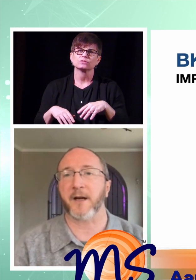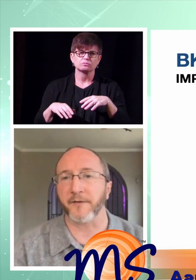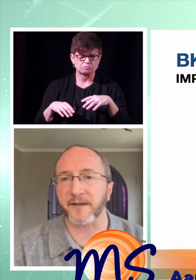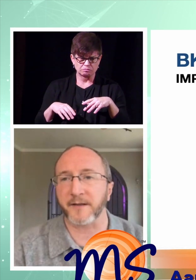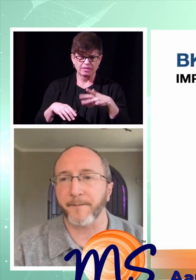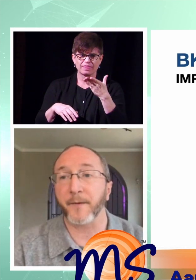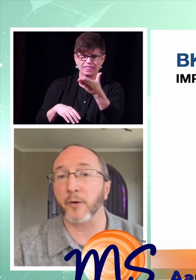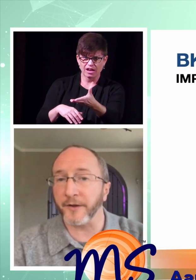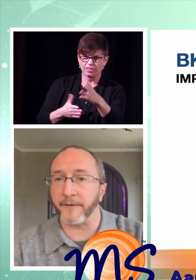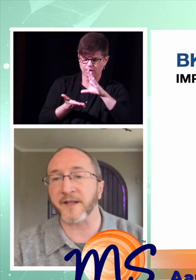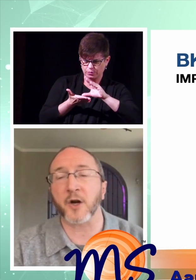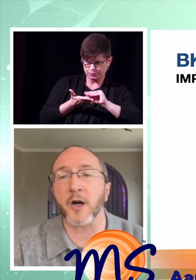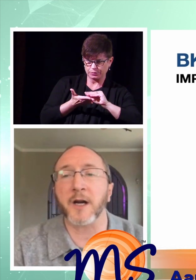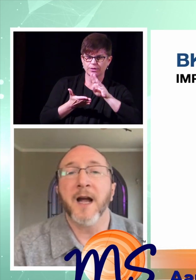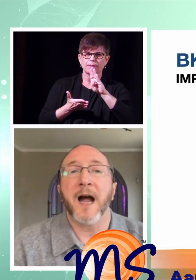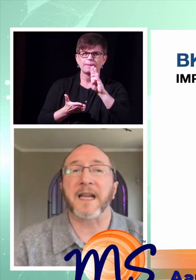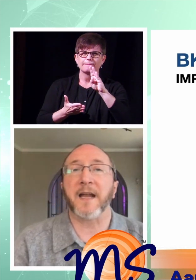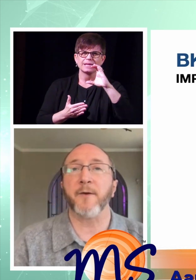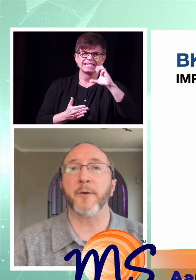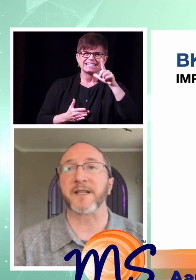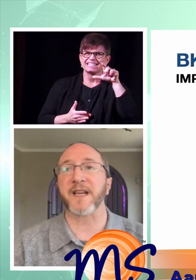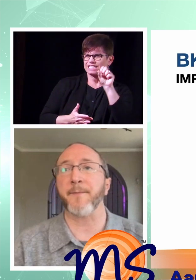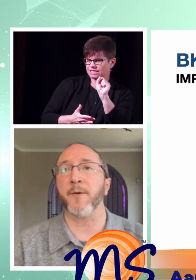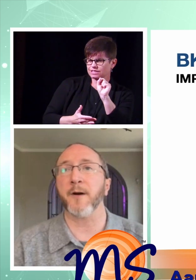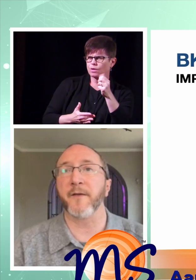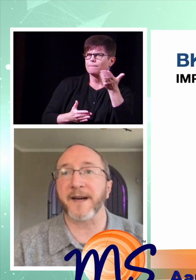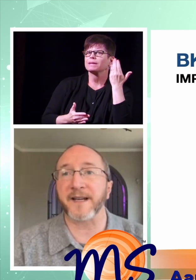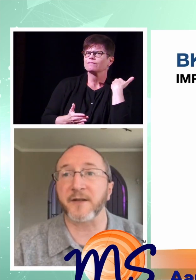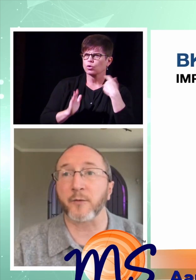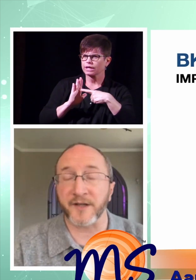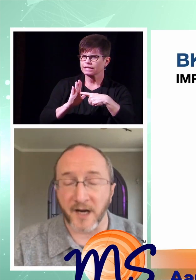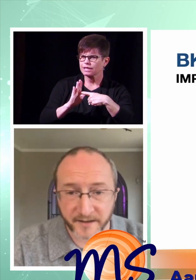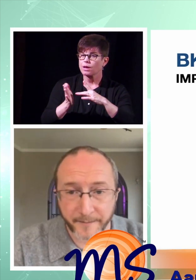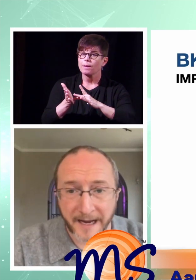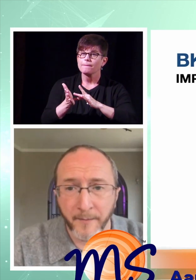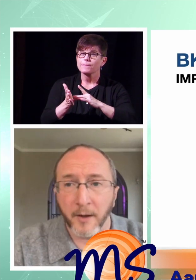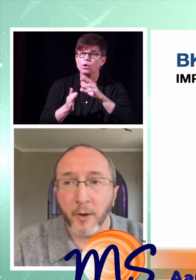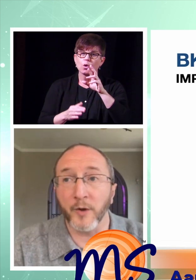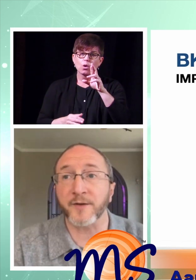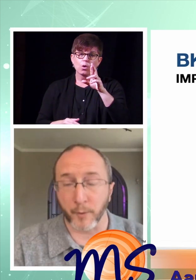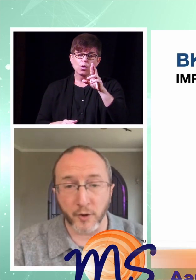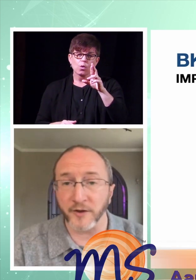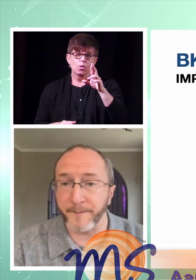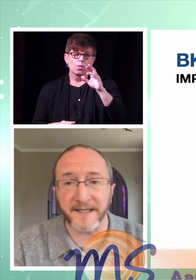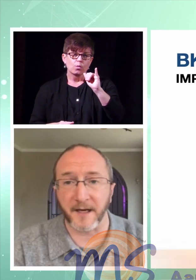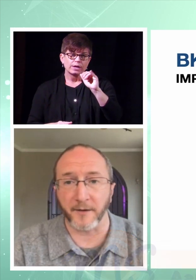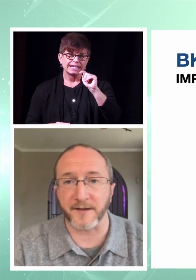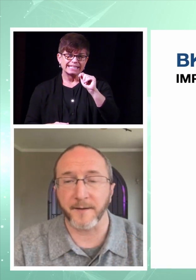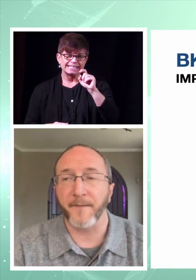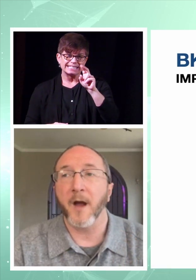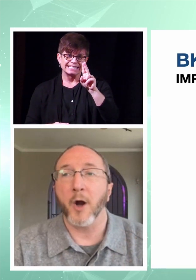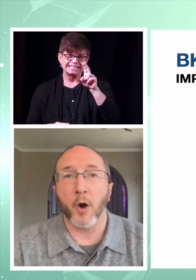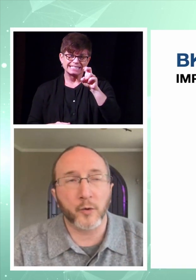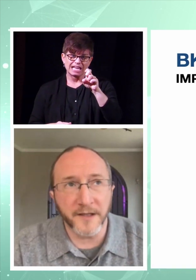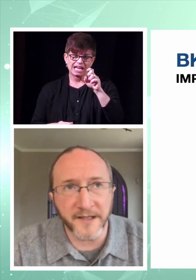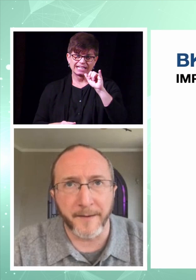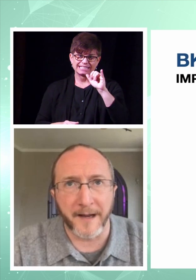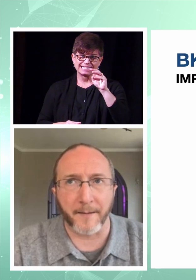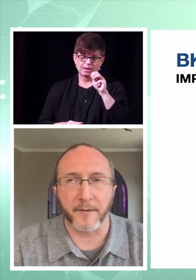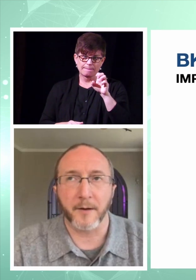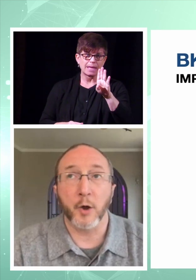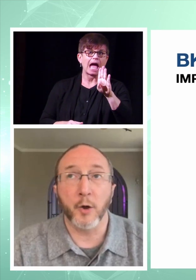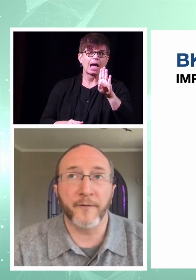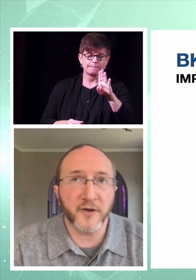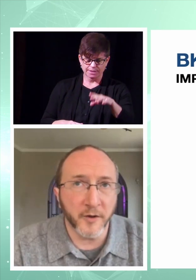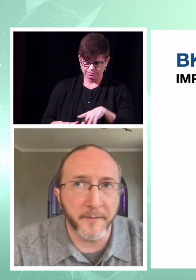deplete B cells. Earlier in this talk, I gave you an example of the medicine rituximab, which murders B cells.